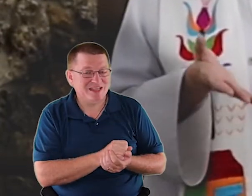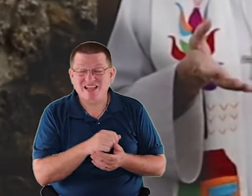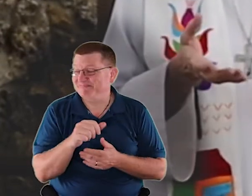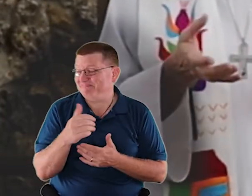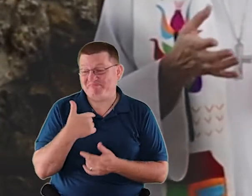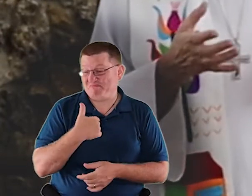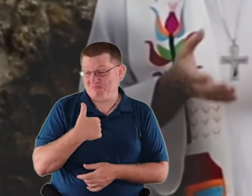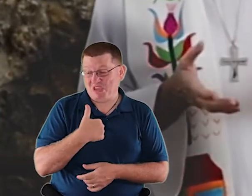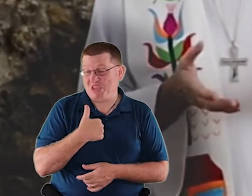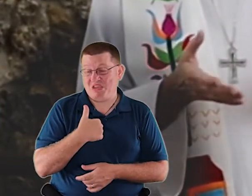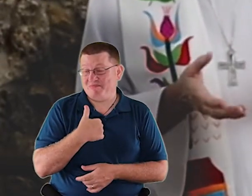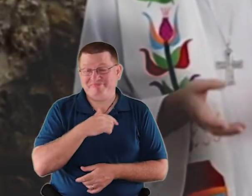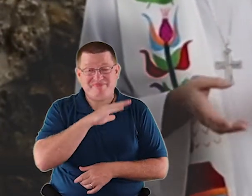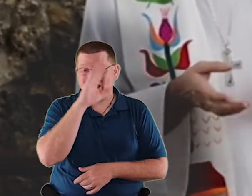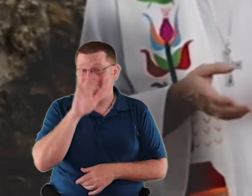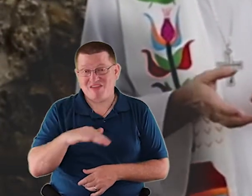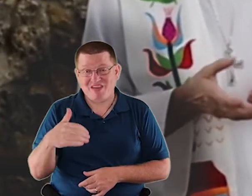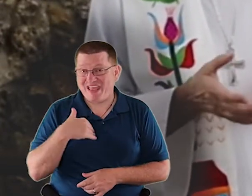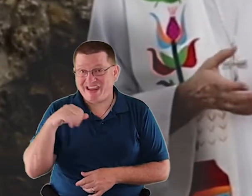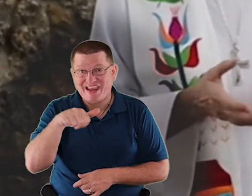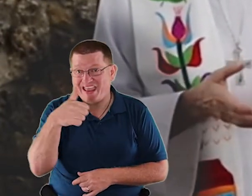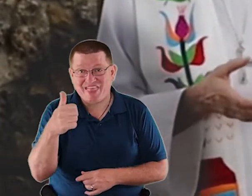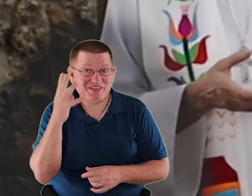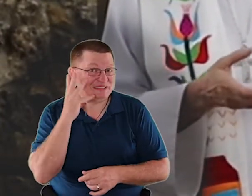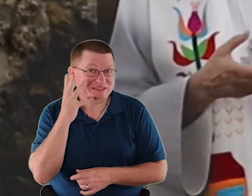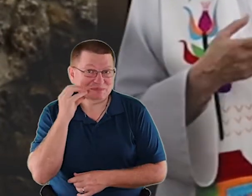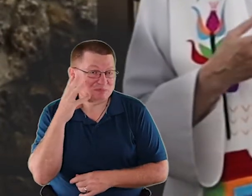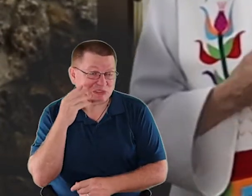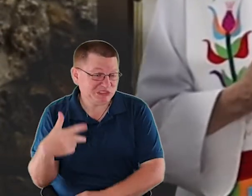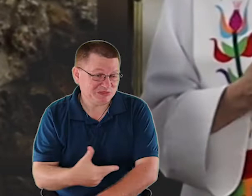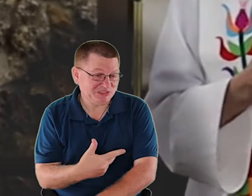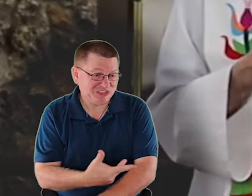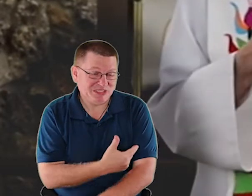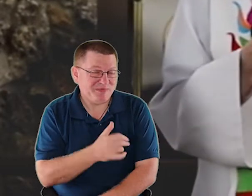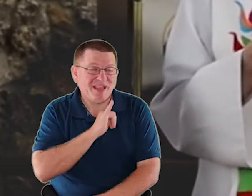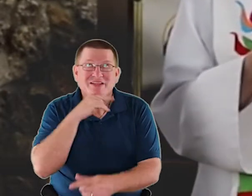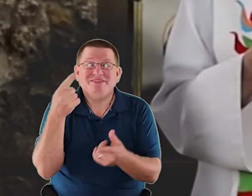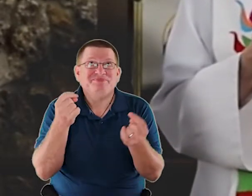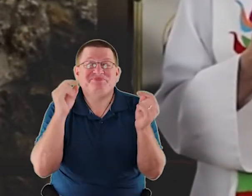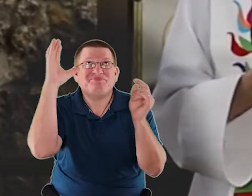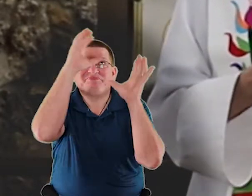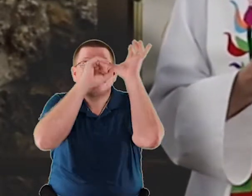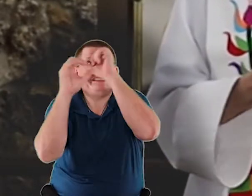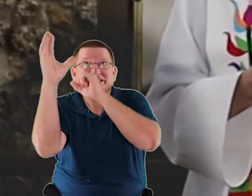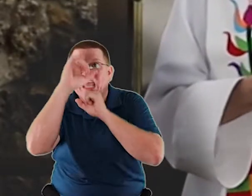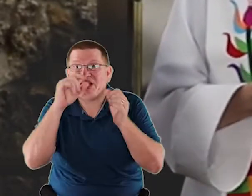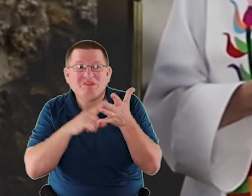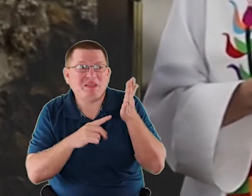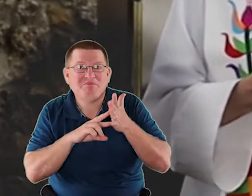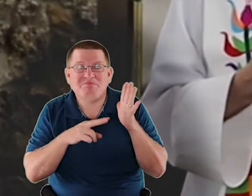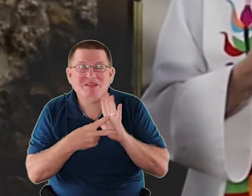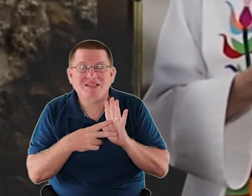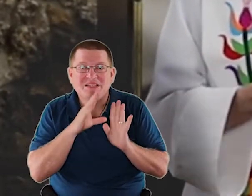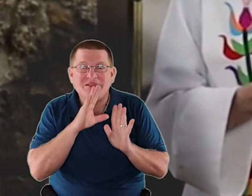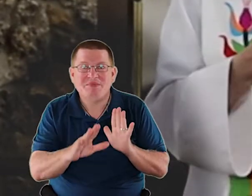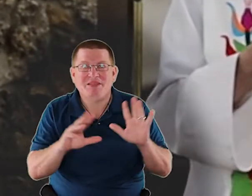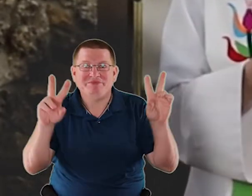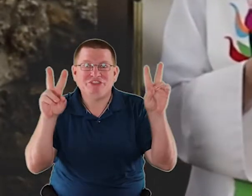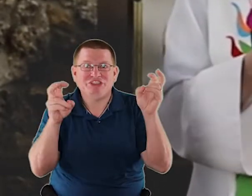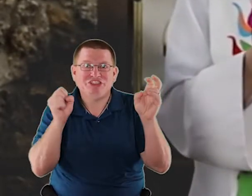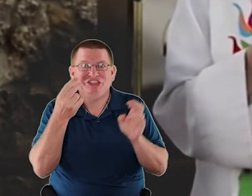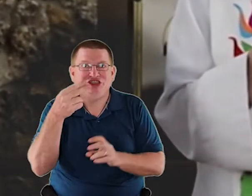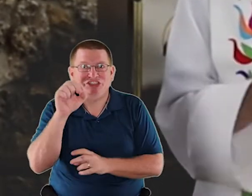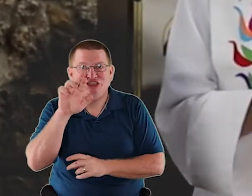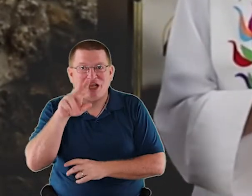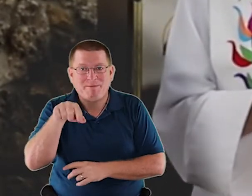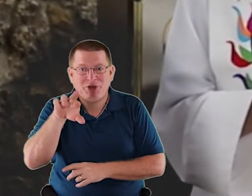night, I have had no other face-to-face encounters with sheep. I can only try to guess what it is like to be a